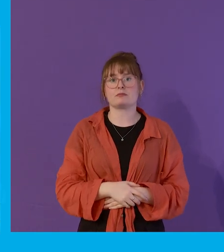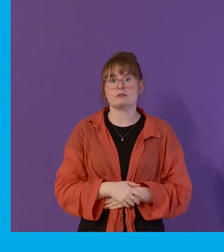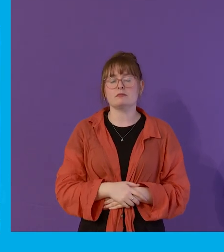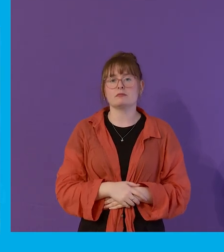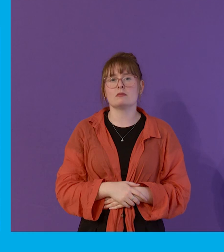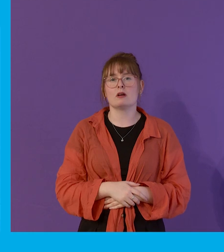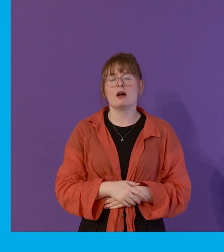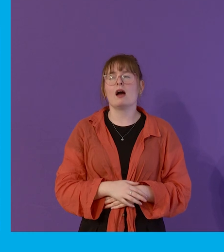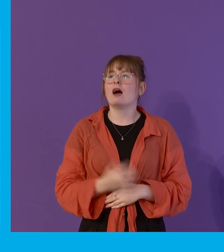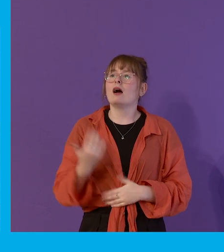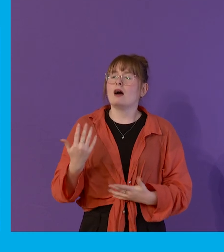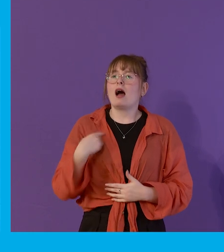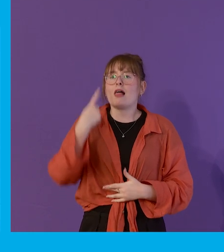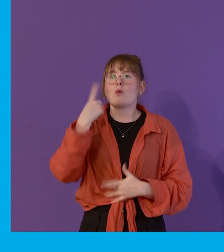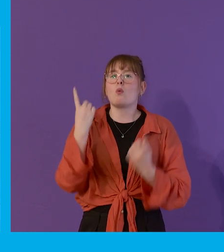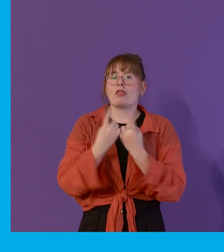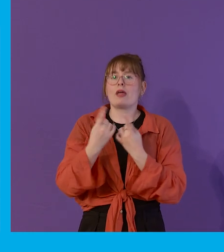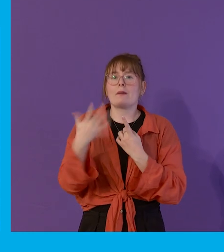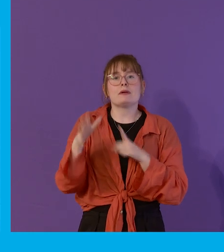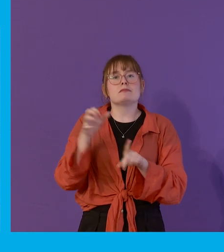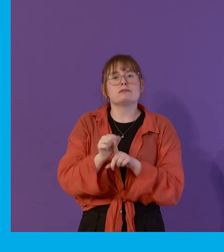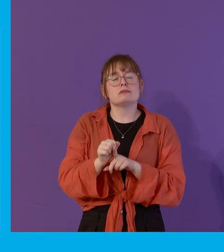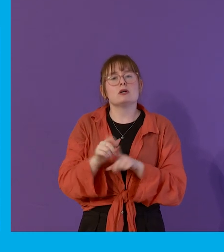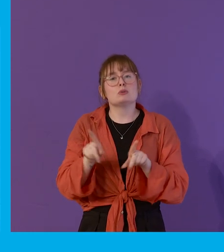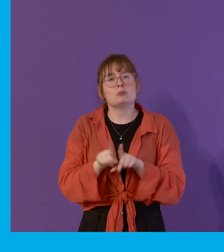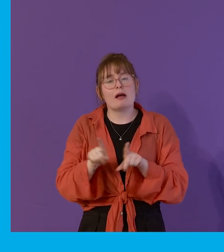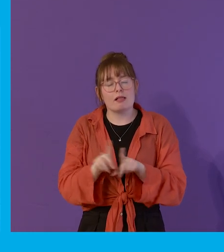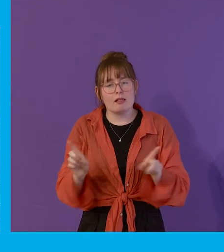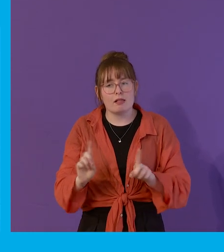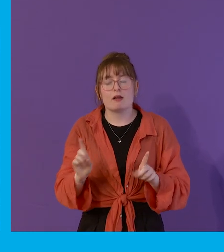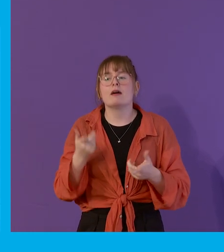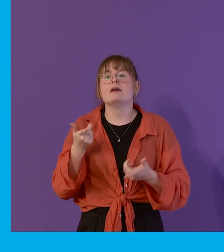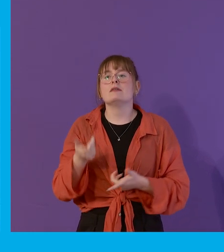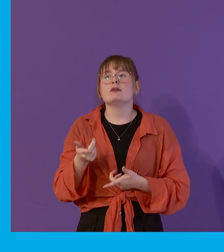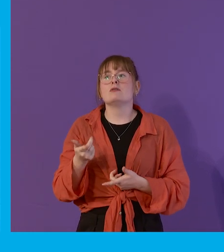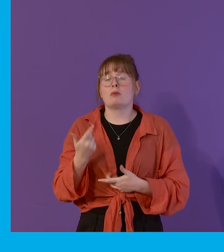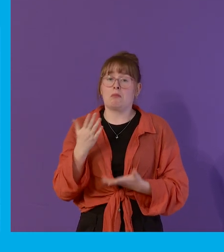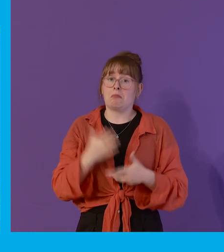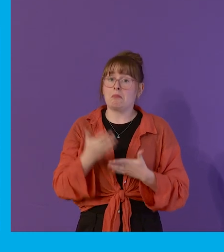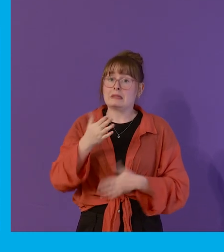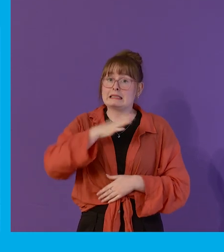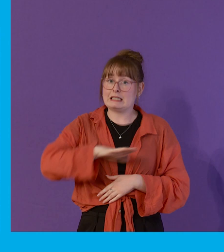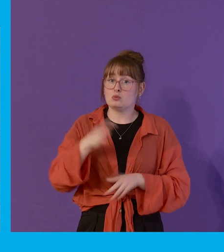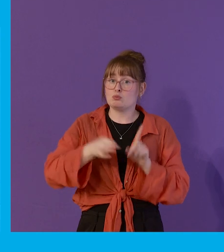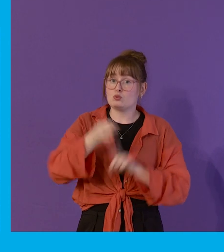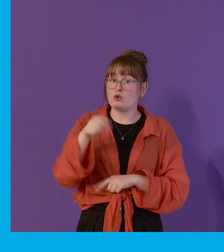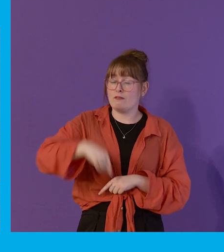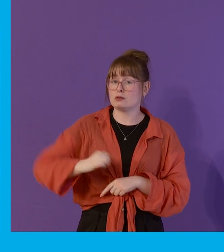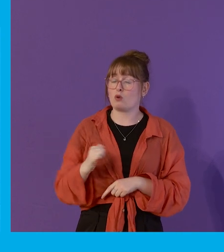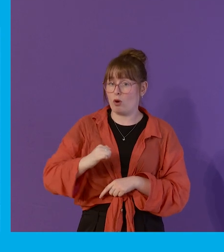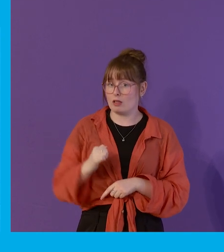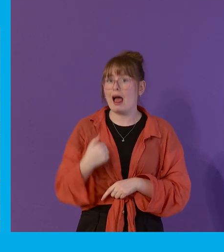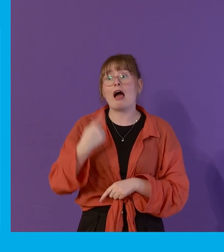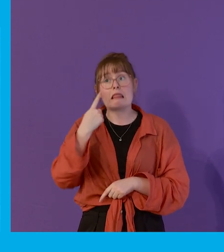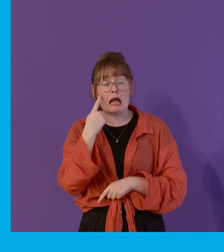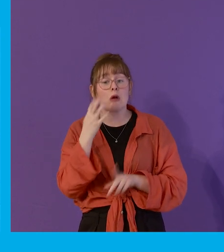And I think one of the things I notice again around why we kind of need to move in that direction in Scotland, I think we're on